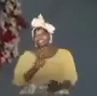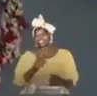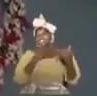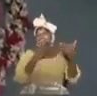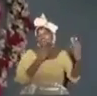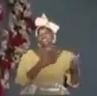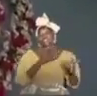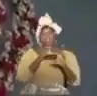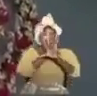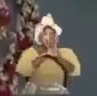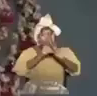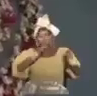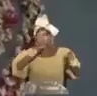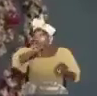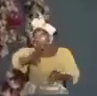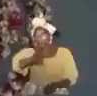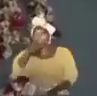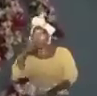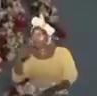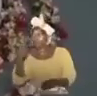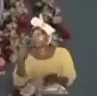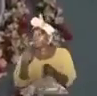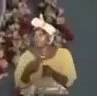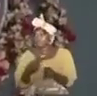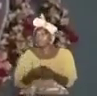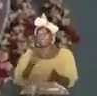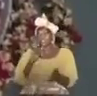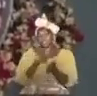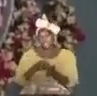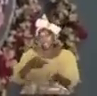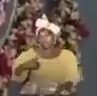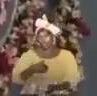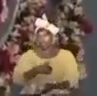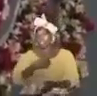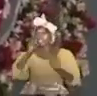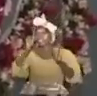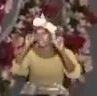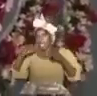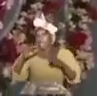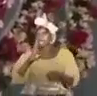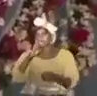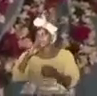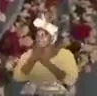Bible declares, given unto men by which we must be saved.